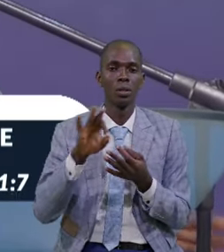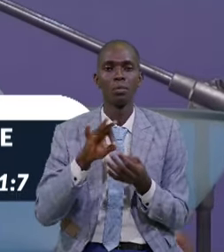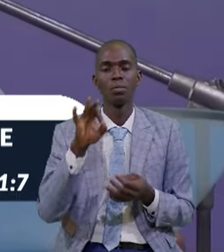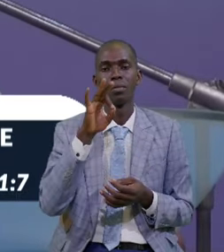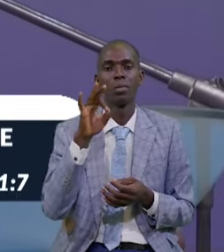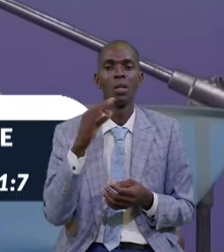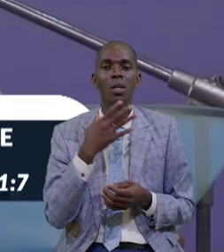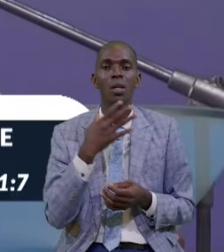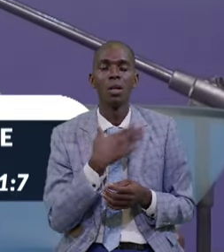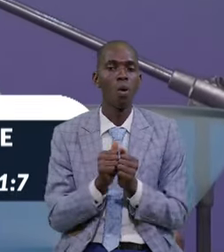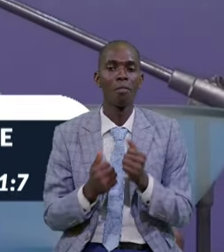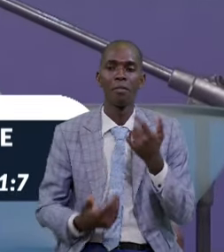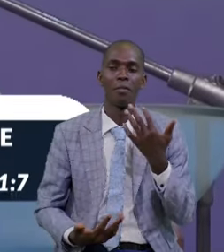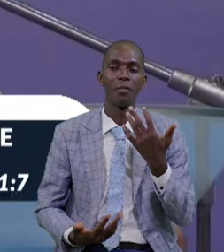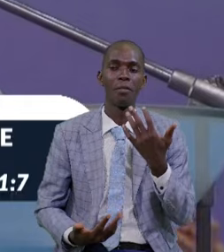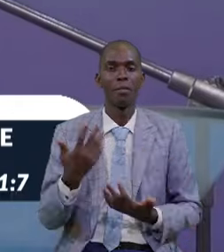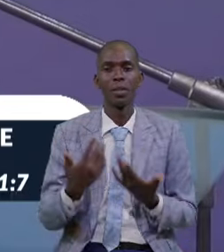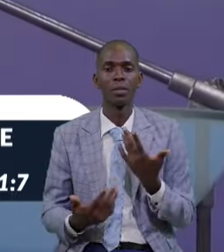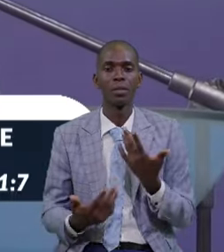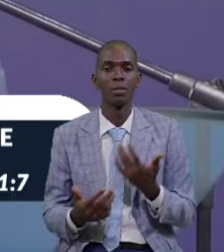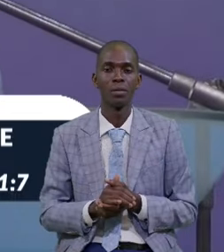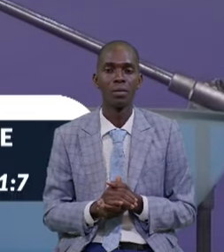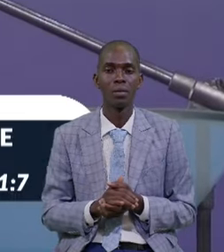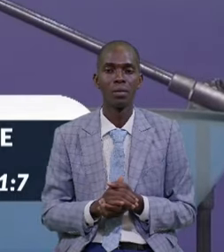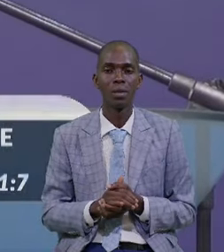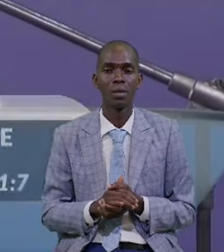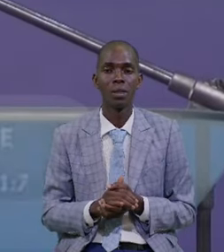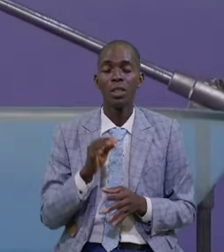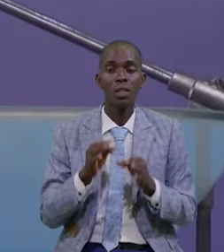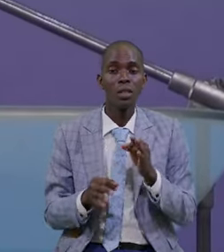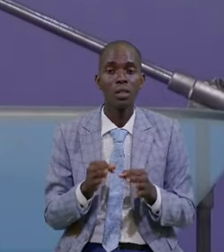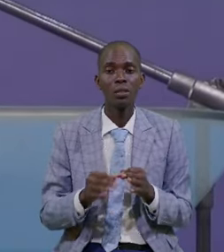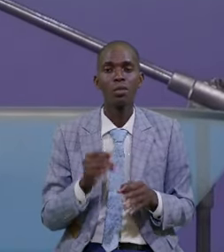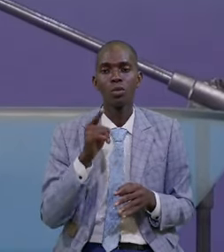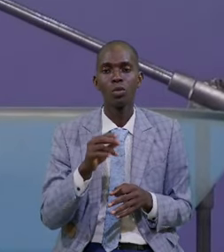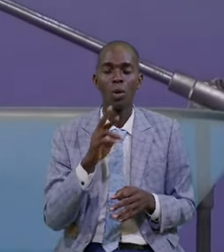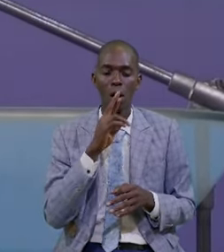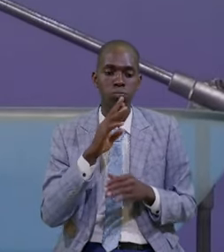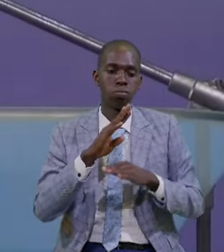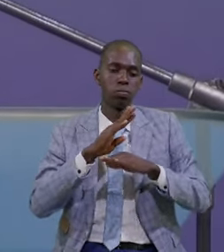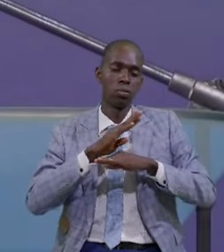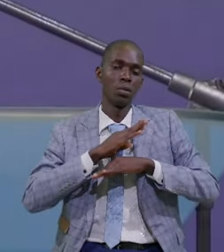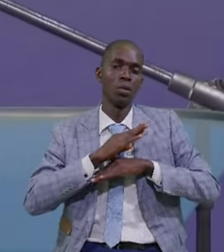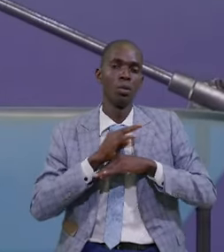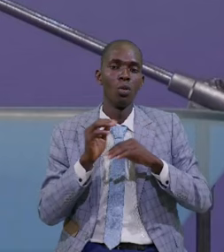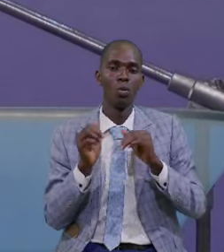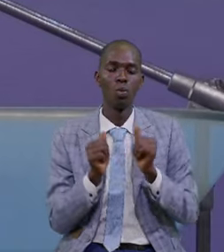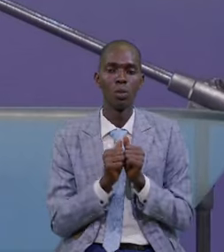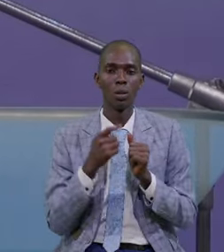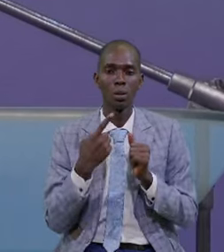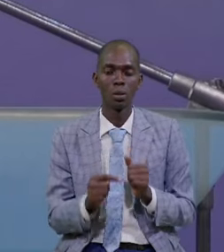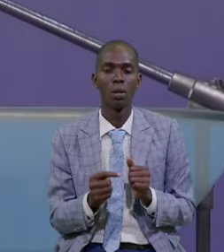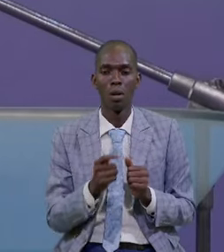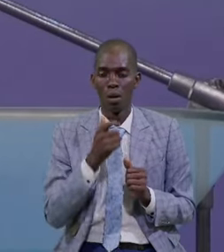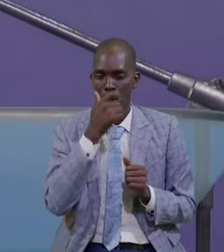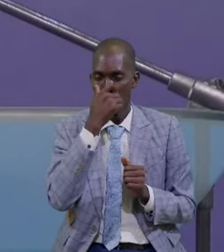with fire. If you are satisfied with the coldness in your